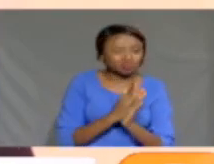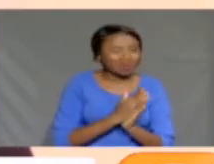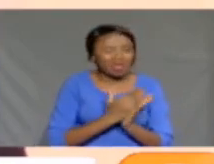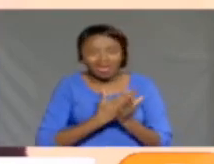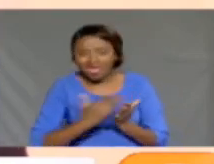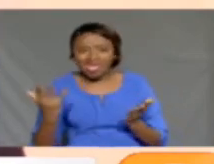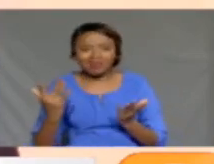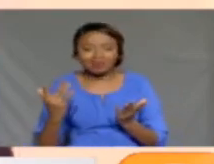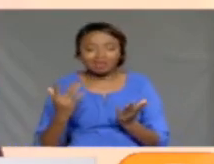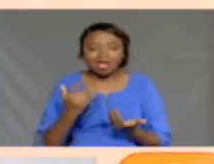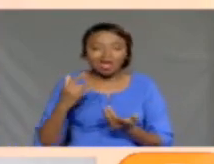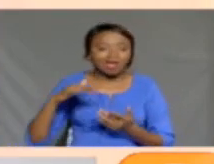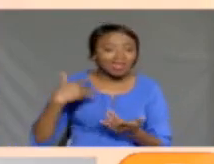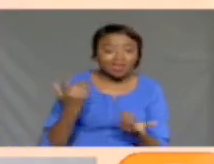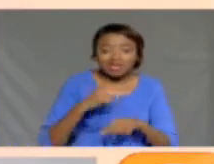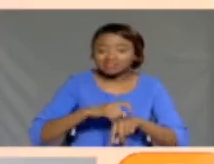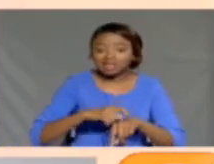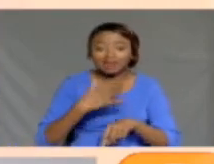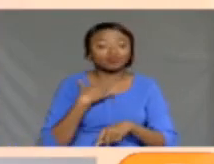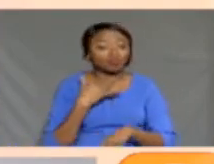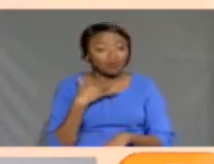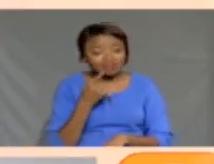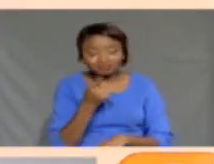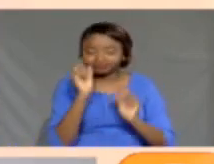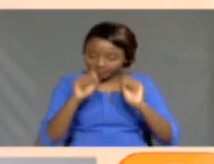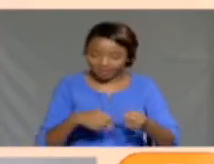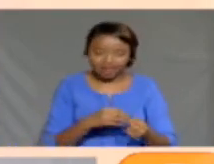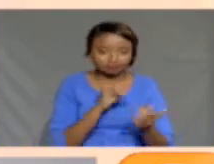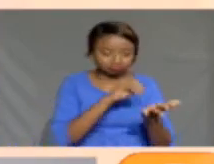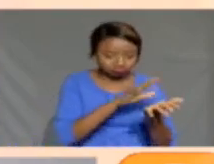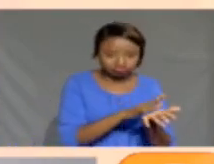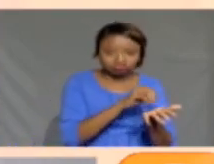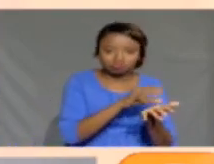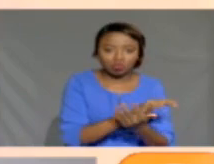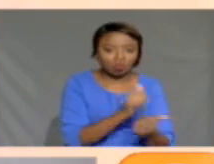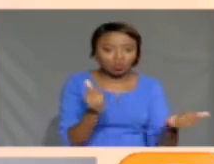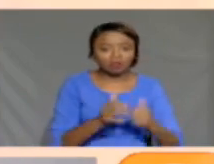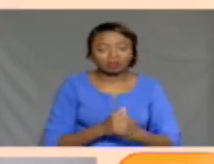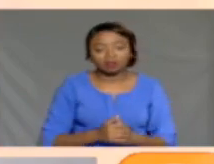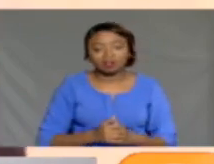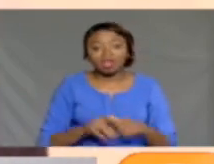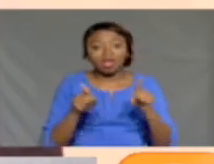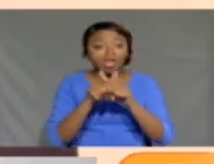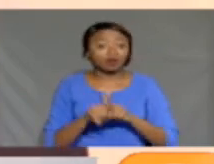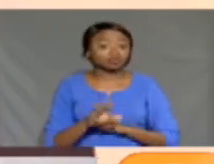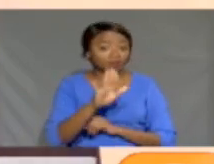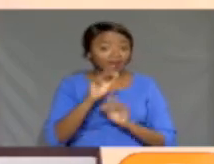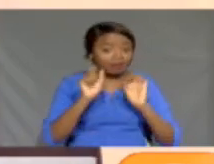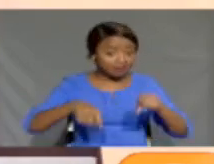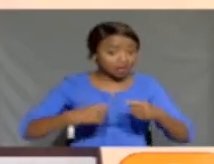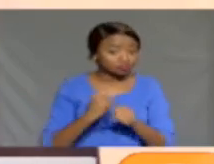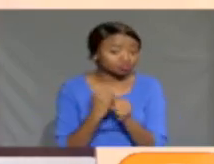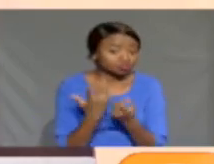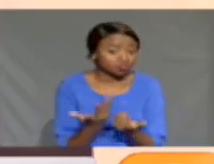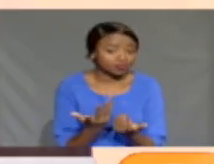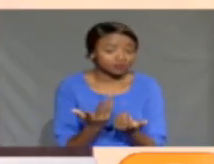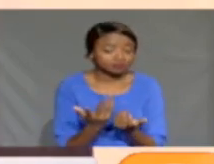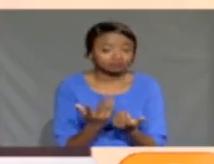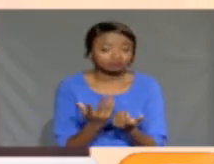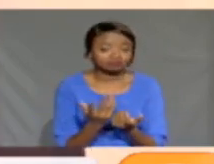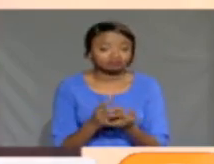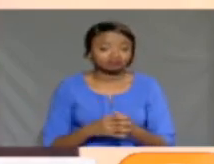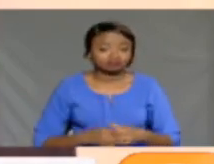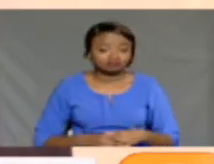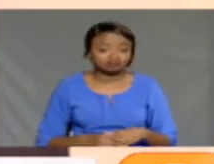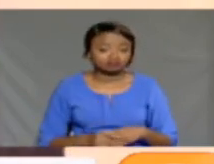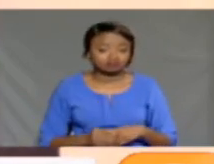can, at any frequency within your convenience. As well as also, it provides that